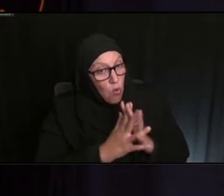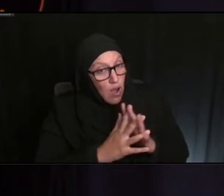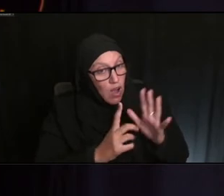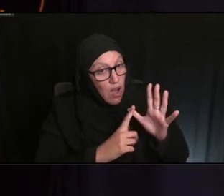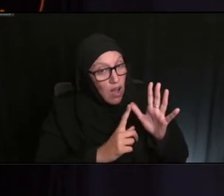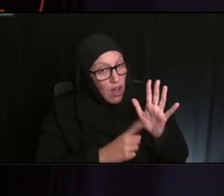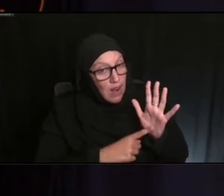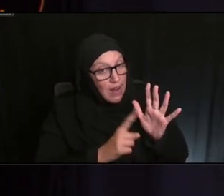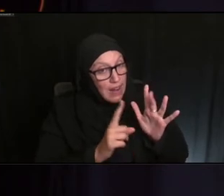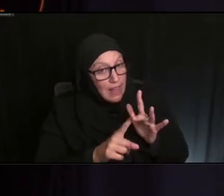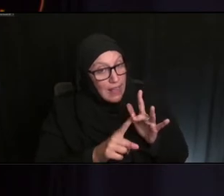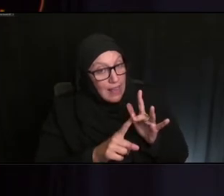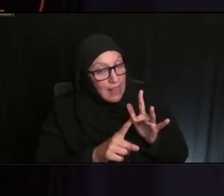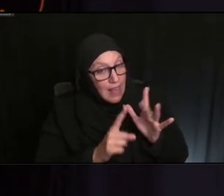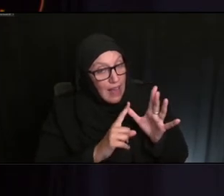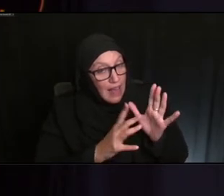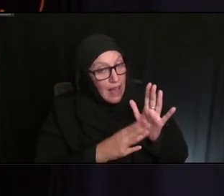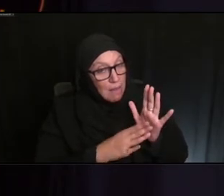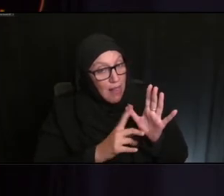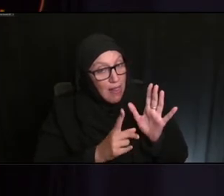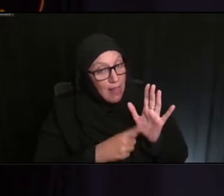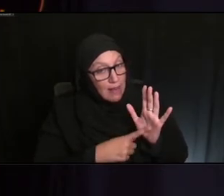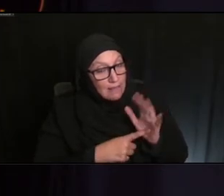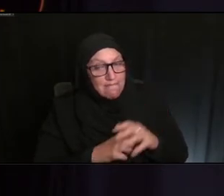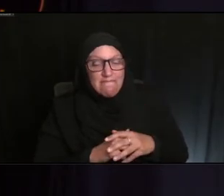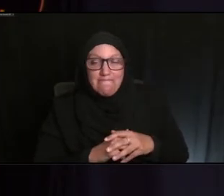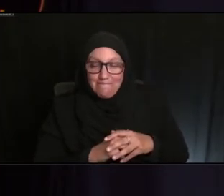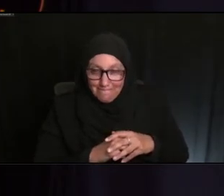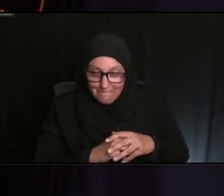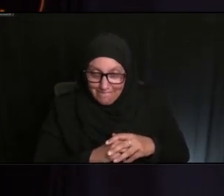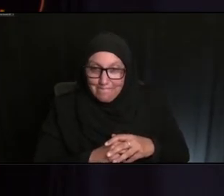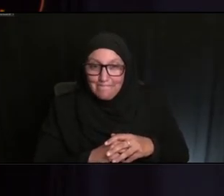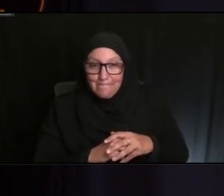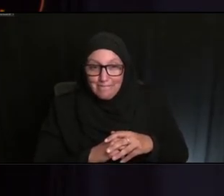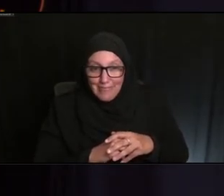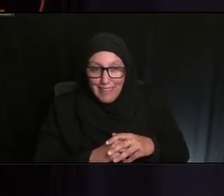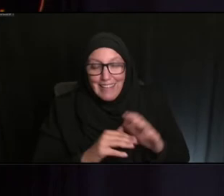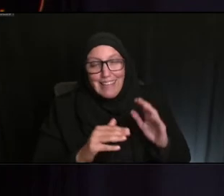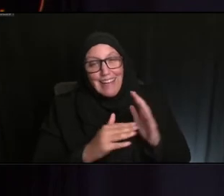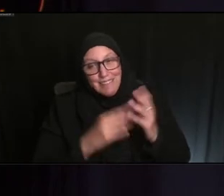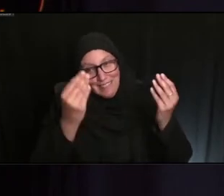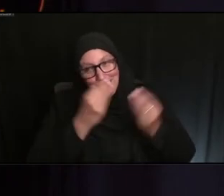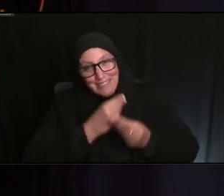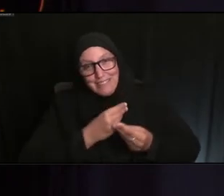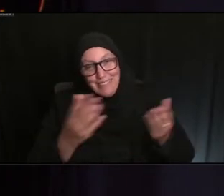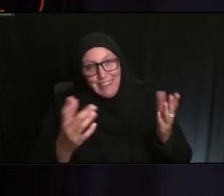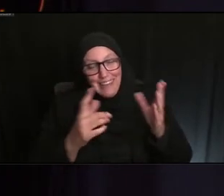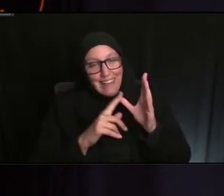So now I'm here to declare that Anthony Albanese is now your Wali al-Amr. You have to give him bay'ah.